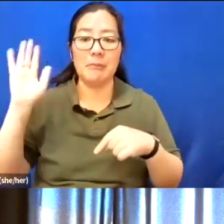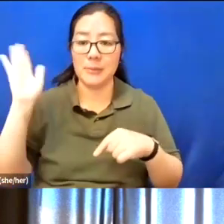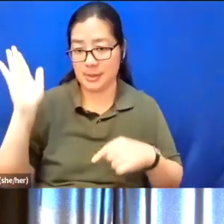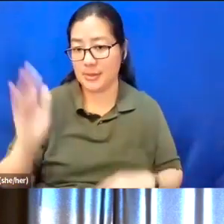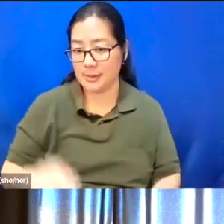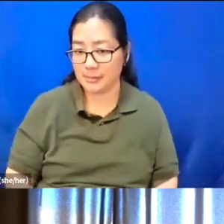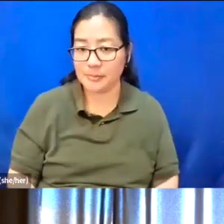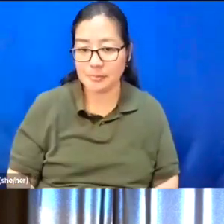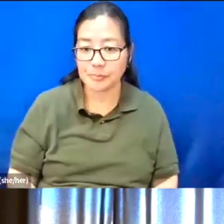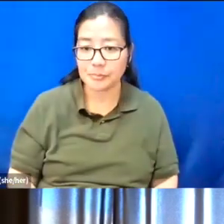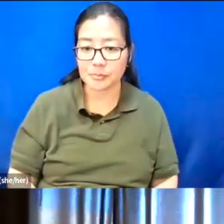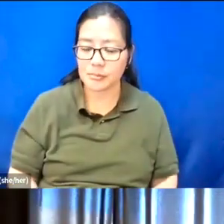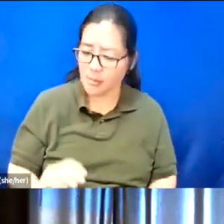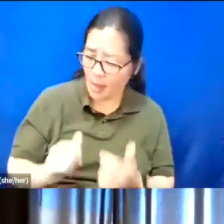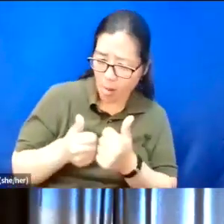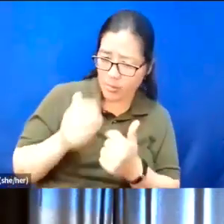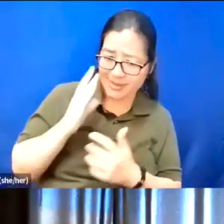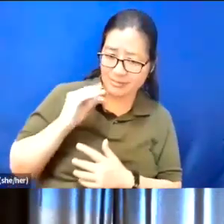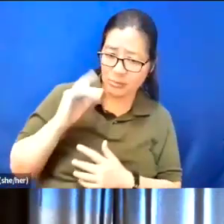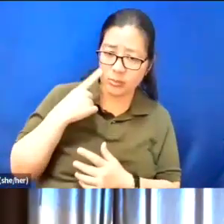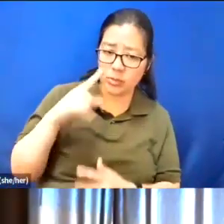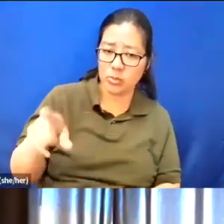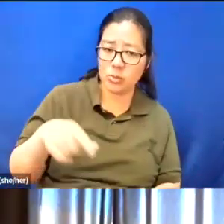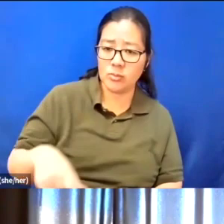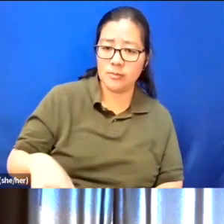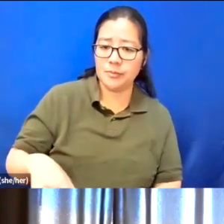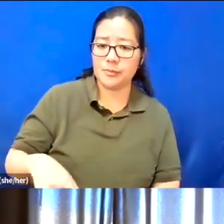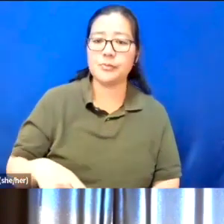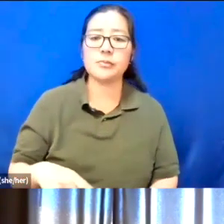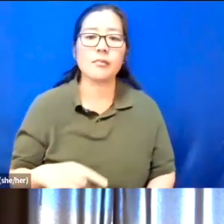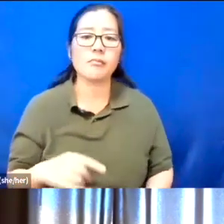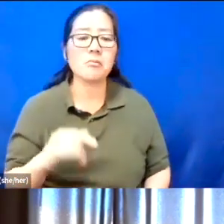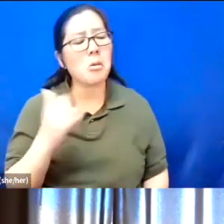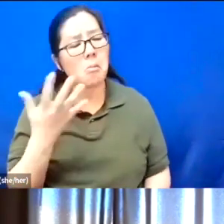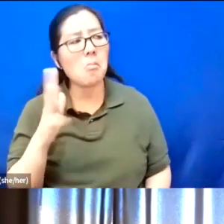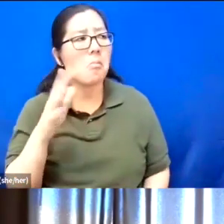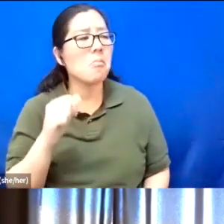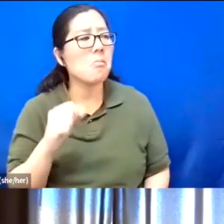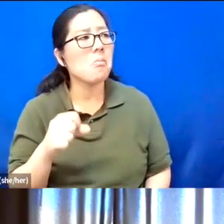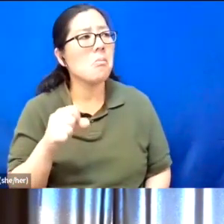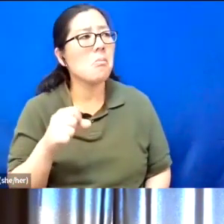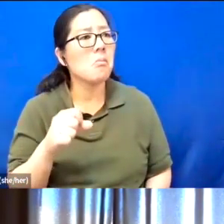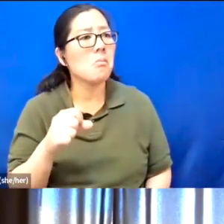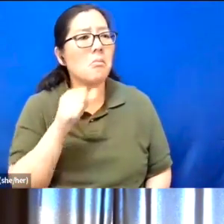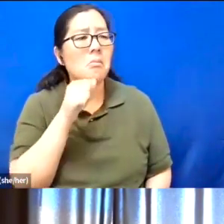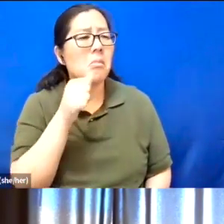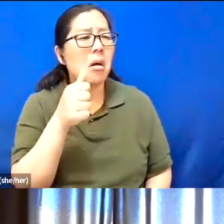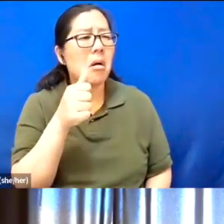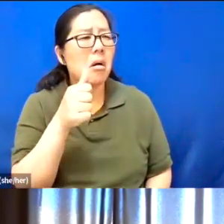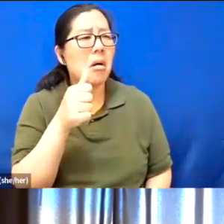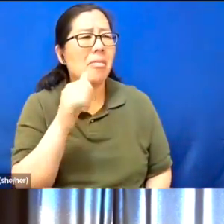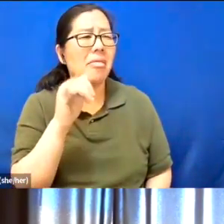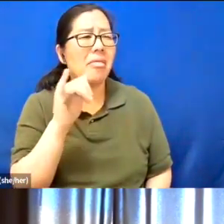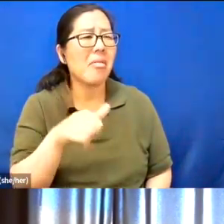But how was the experience? Yeah, it was. It wasn't that hard.